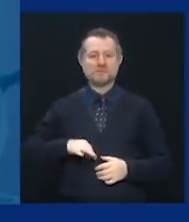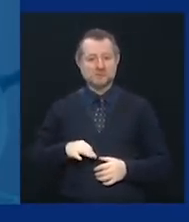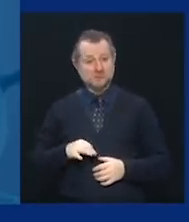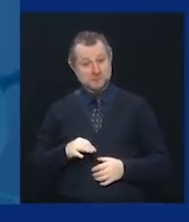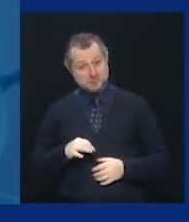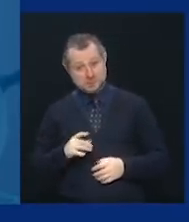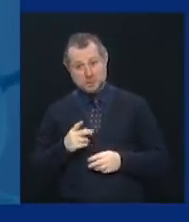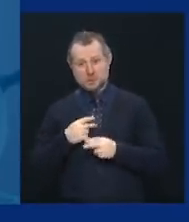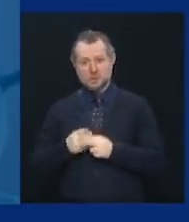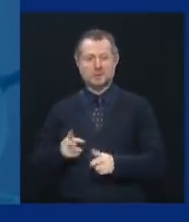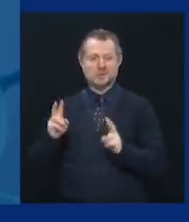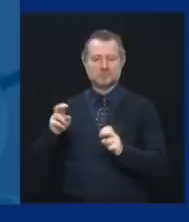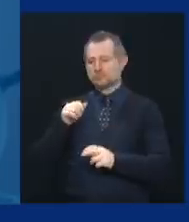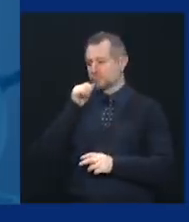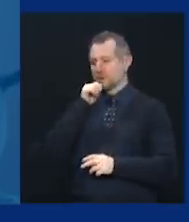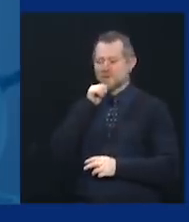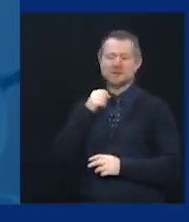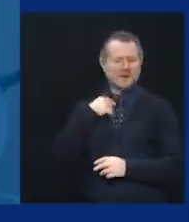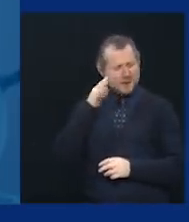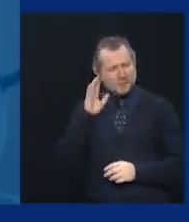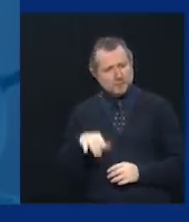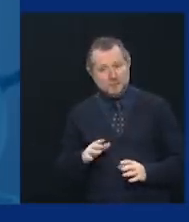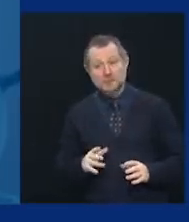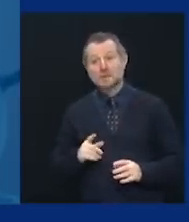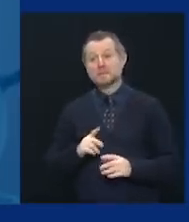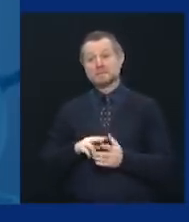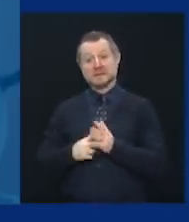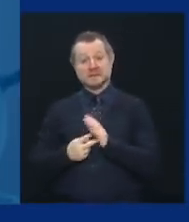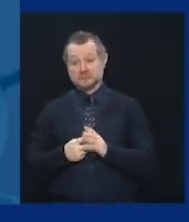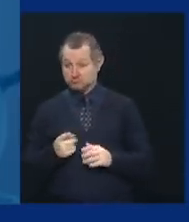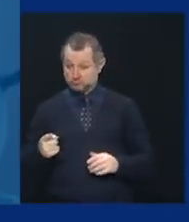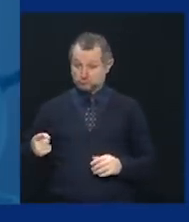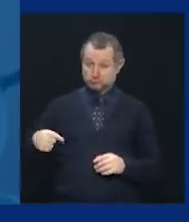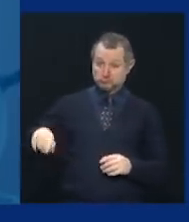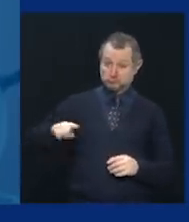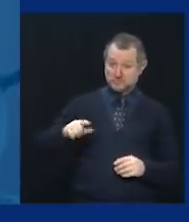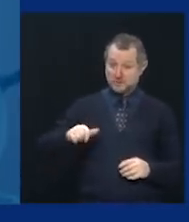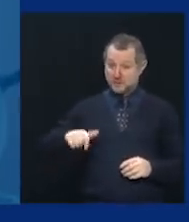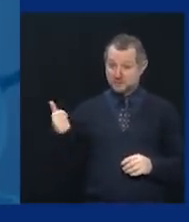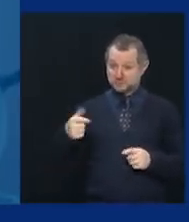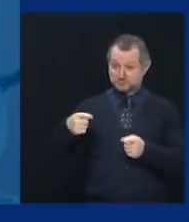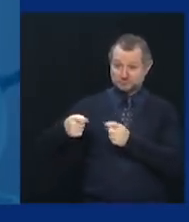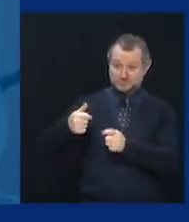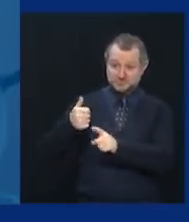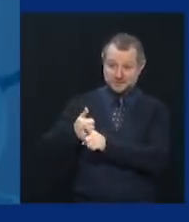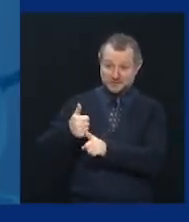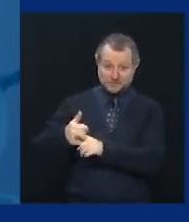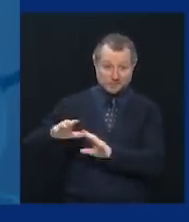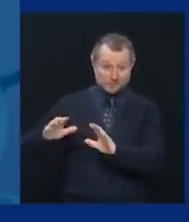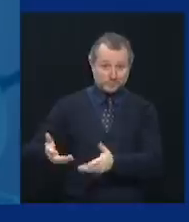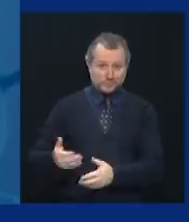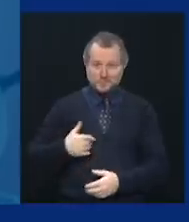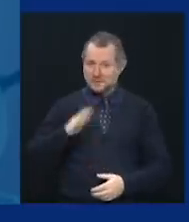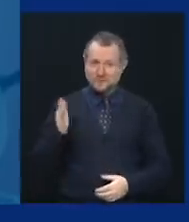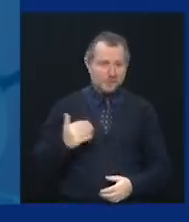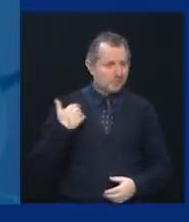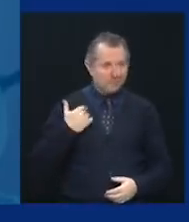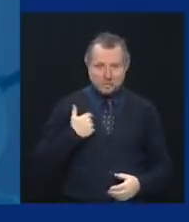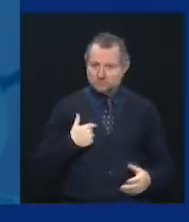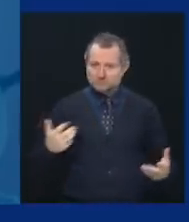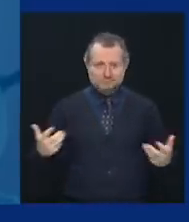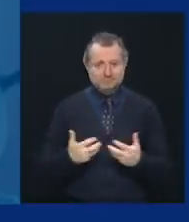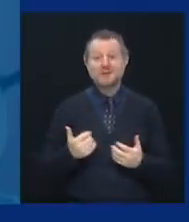hospitals, and they've never really been managed as one system before, and we're doing that